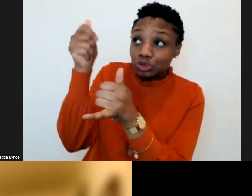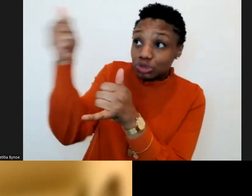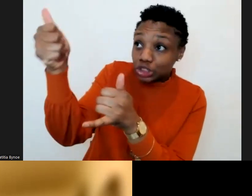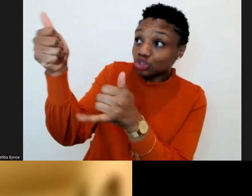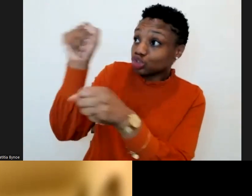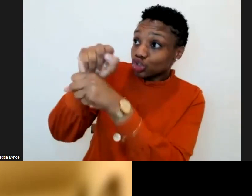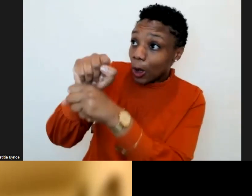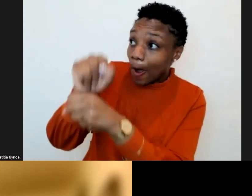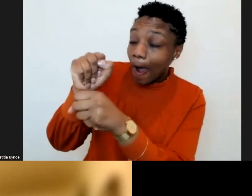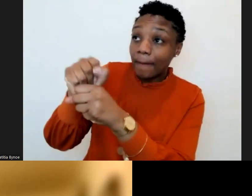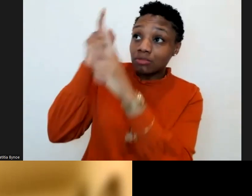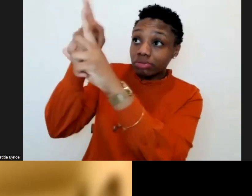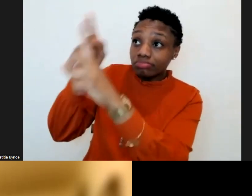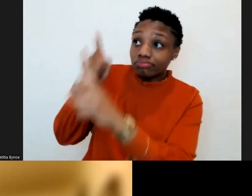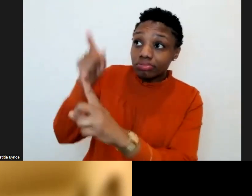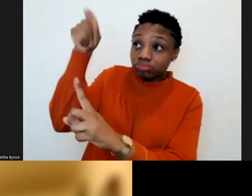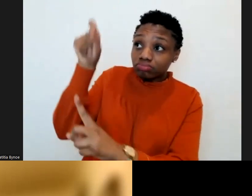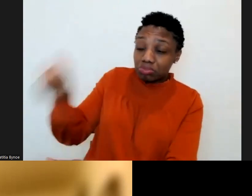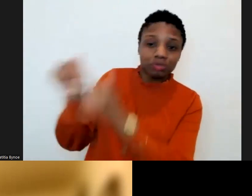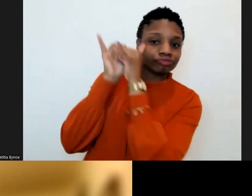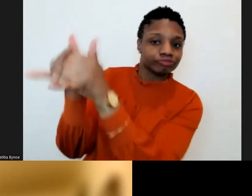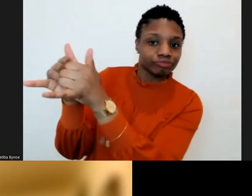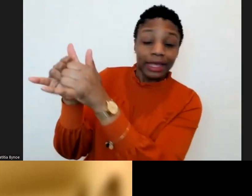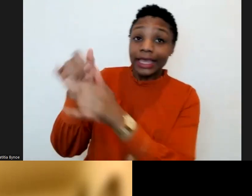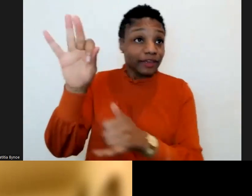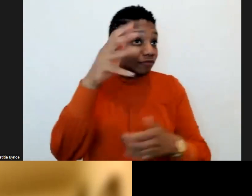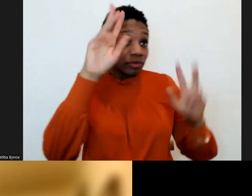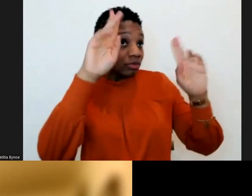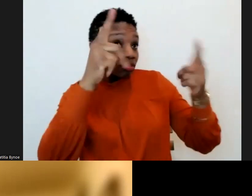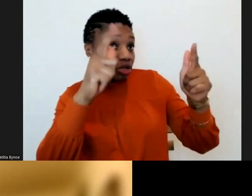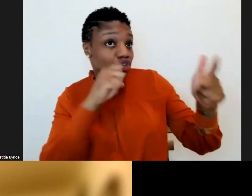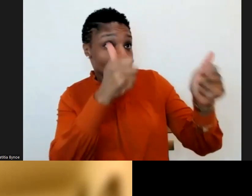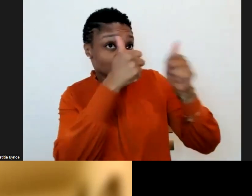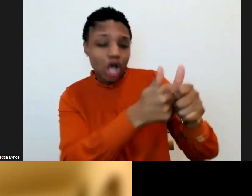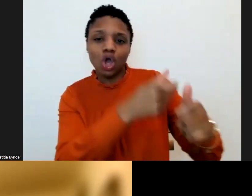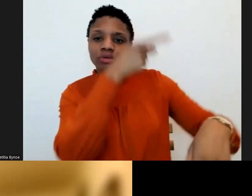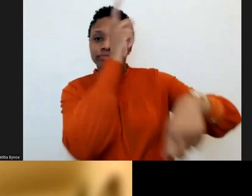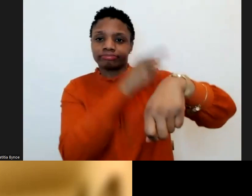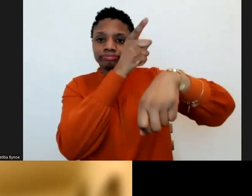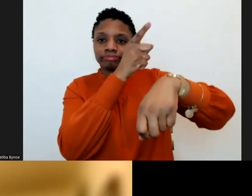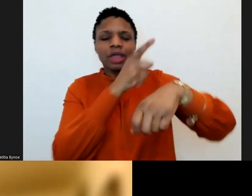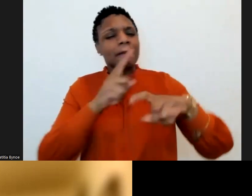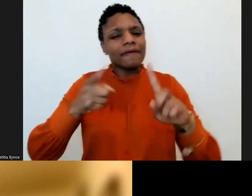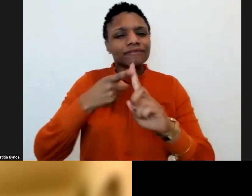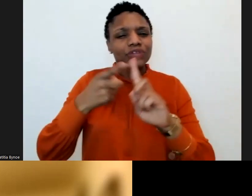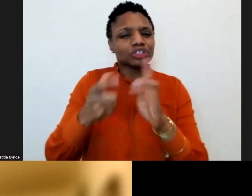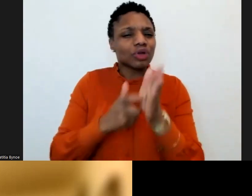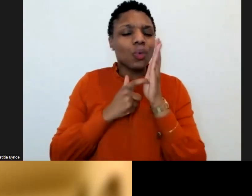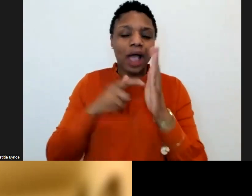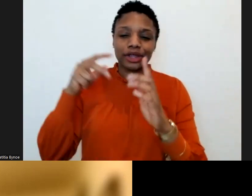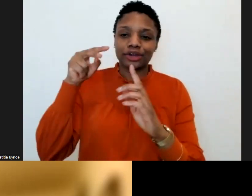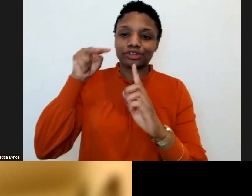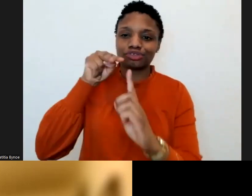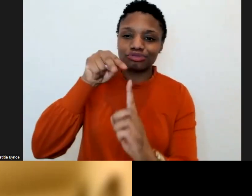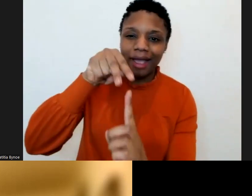of achieving those objectives and maybe penalize those that don't. First, we got to start tracking them well enough. But one of the things I think that's in our